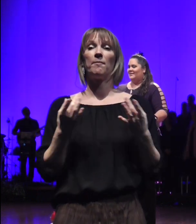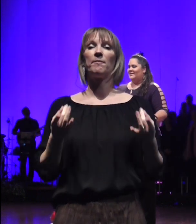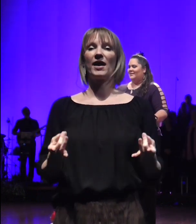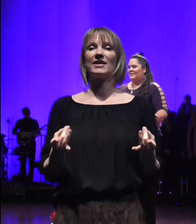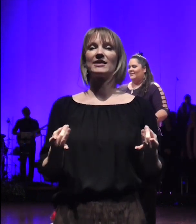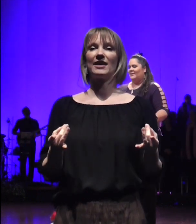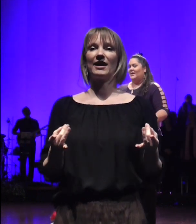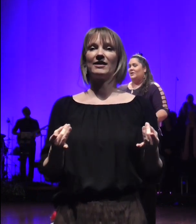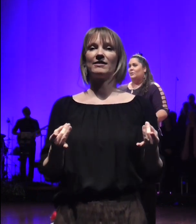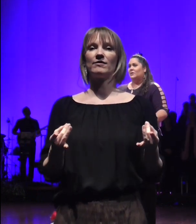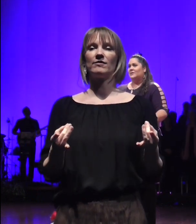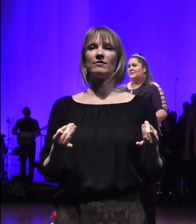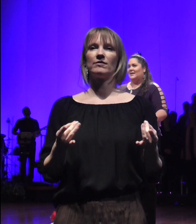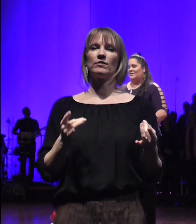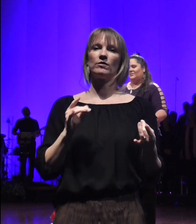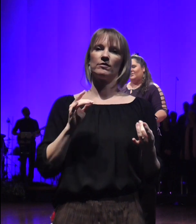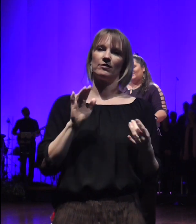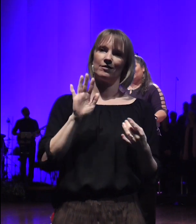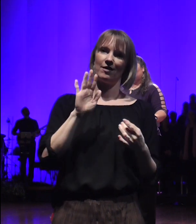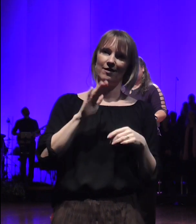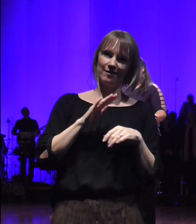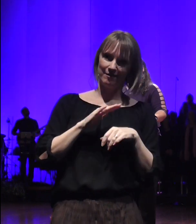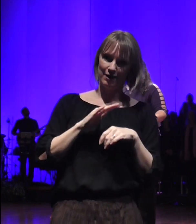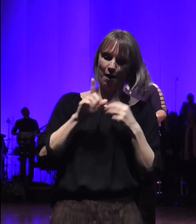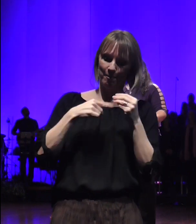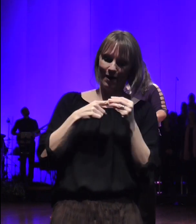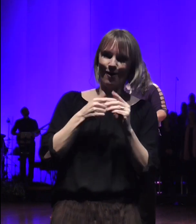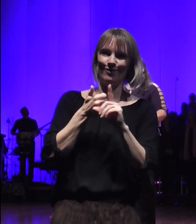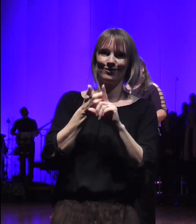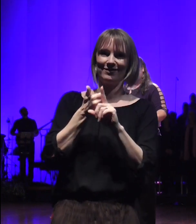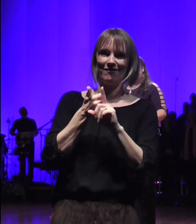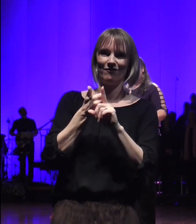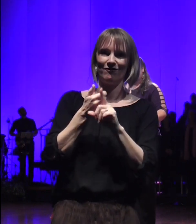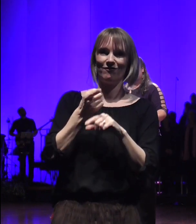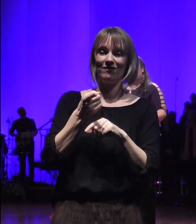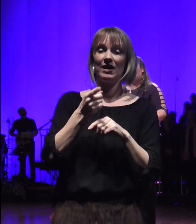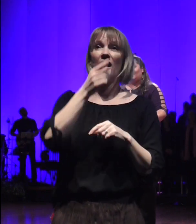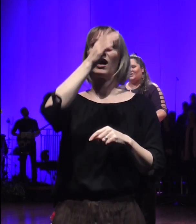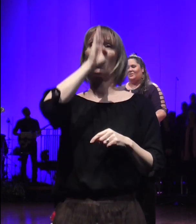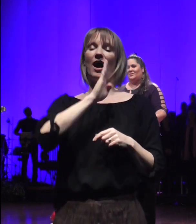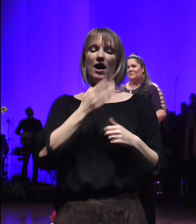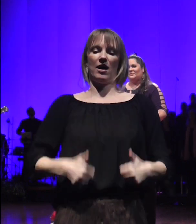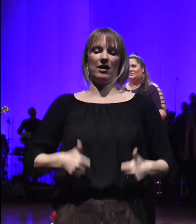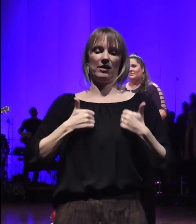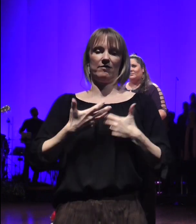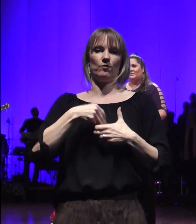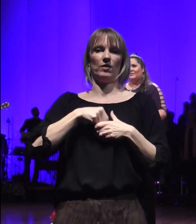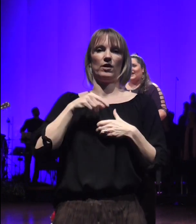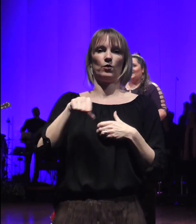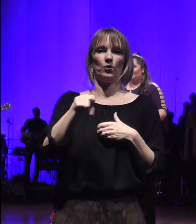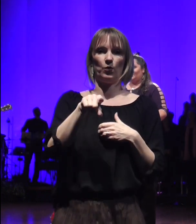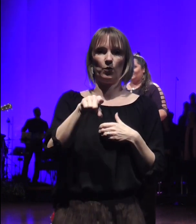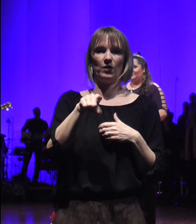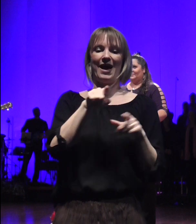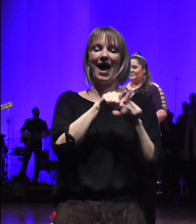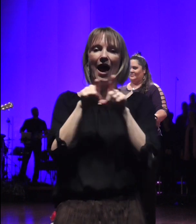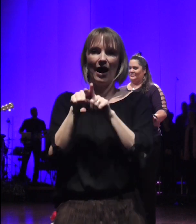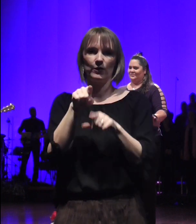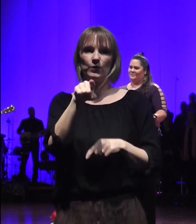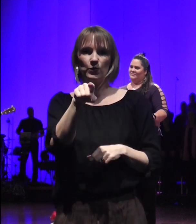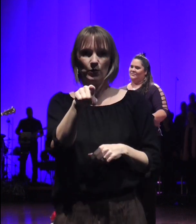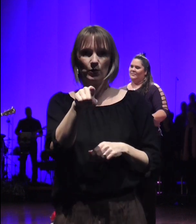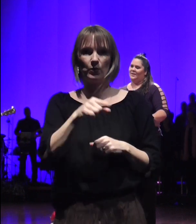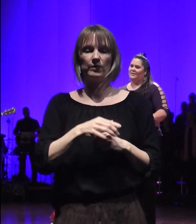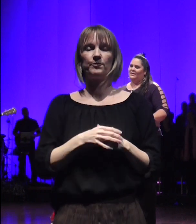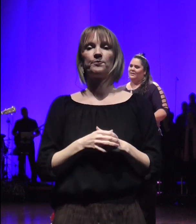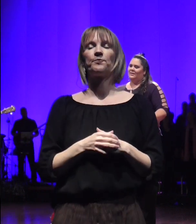Meditate on yourself. God dwells within you as you.